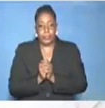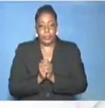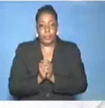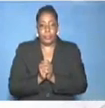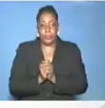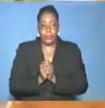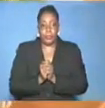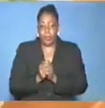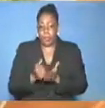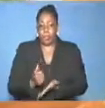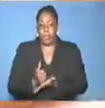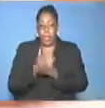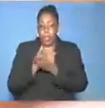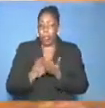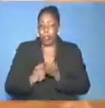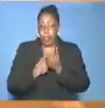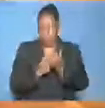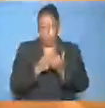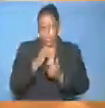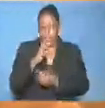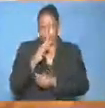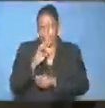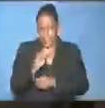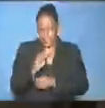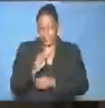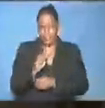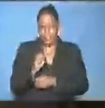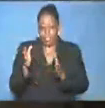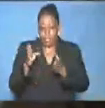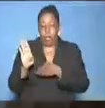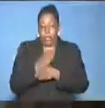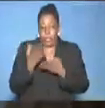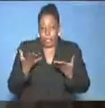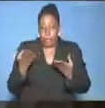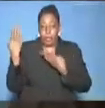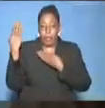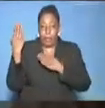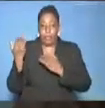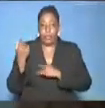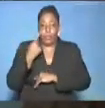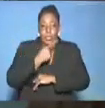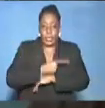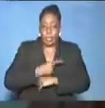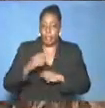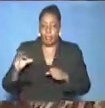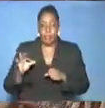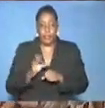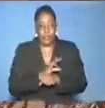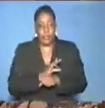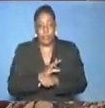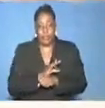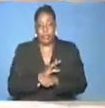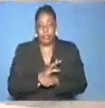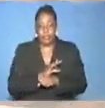assisting and supporting the MSME sector, the small business sector here in the Bahamas. So today is filled with, you